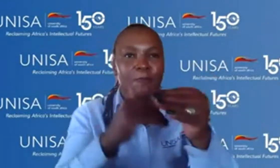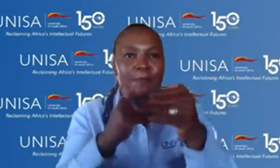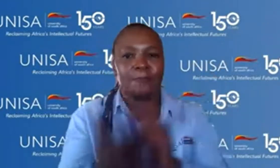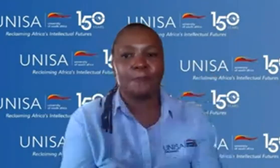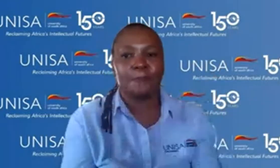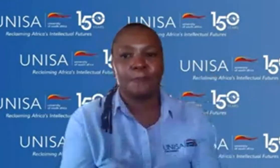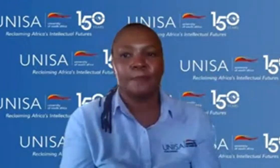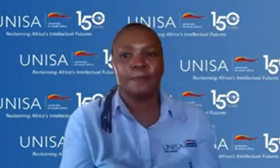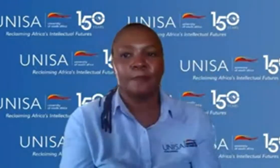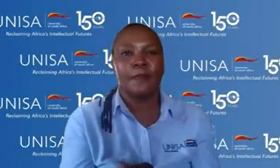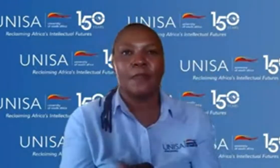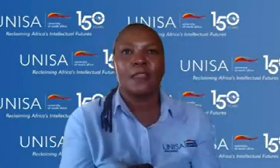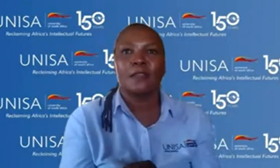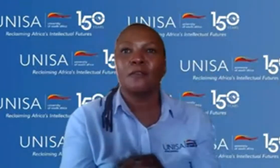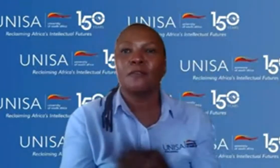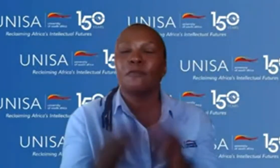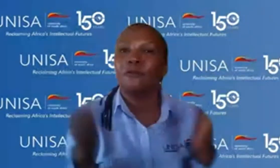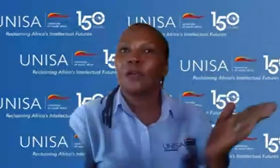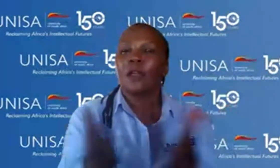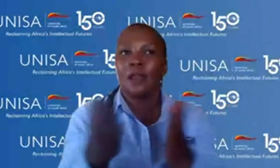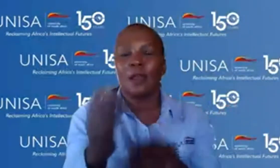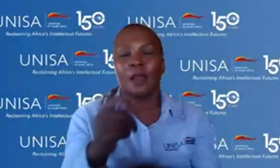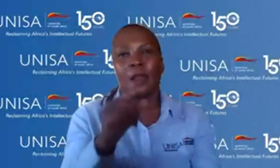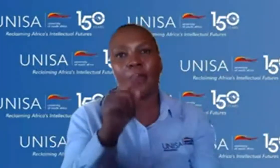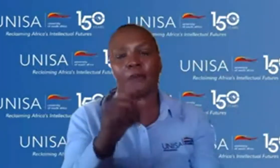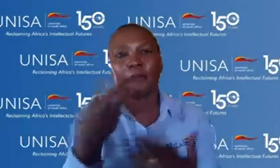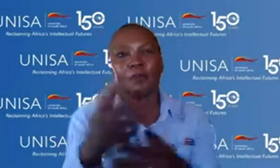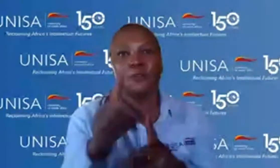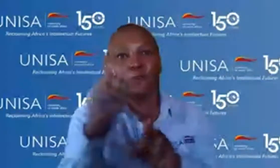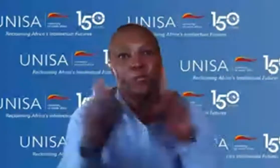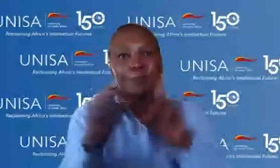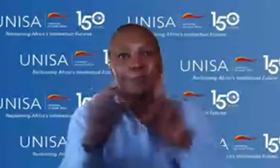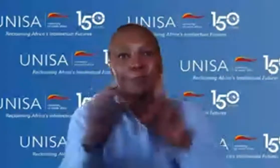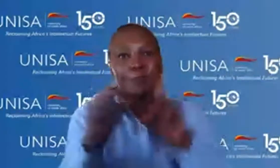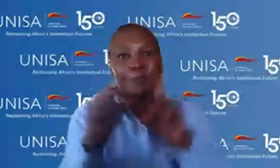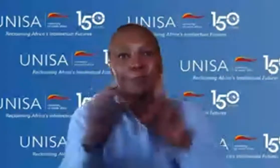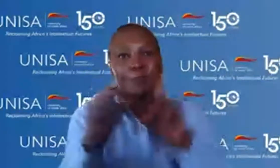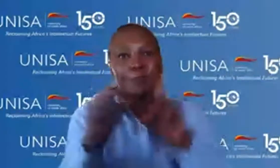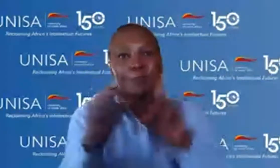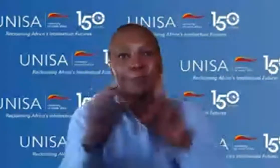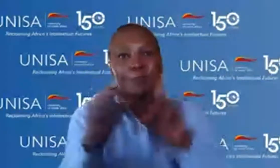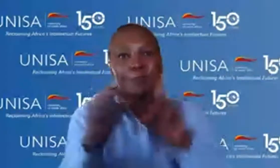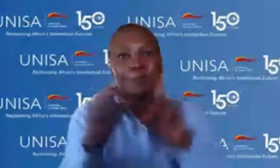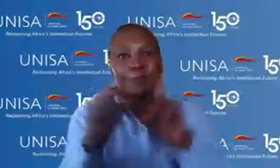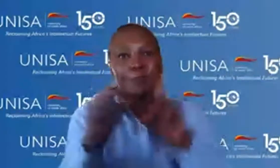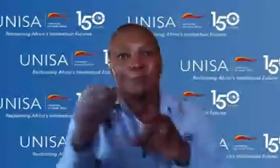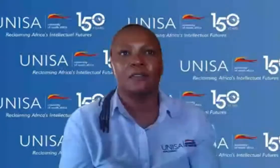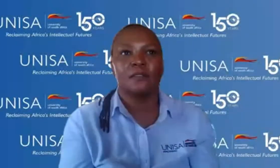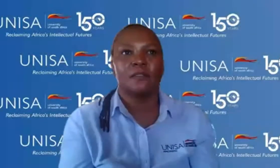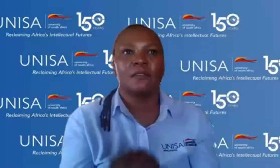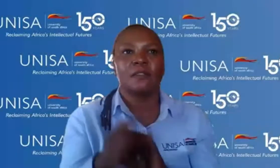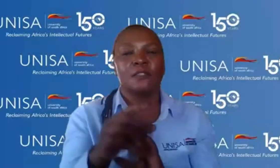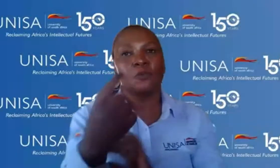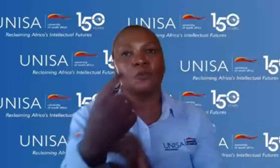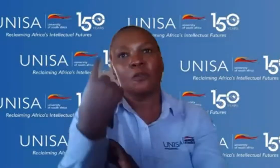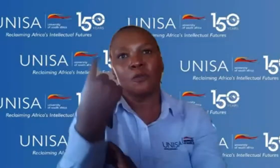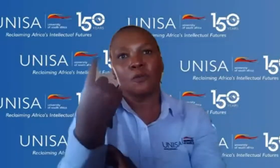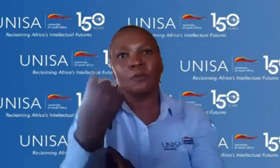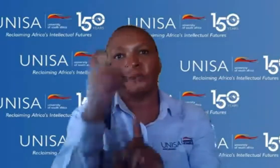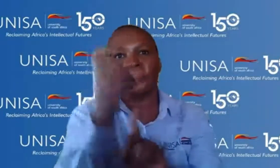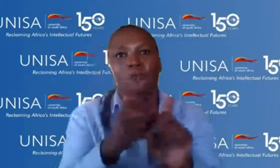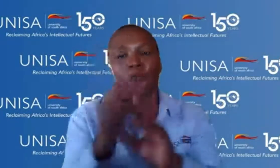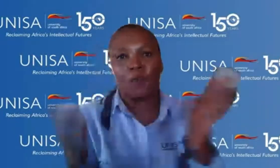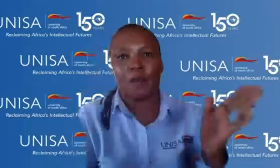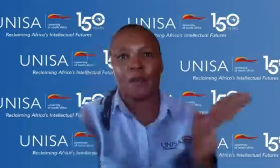to facilitate this question and answer session. She was the one who was facilitating